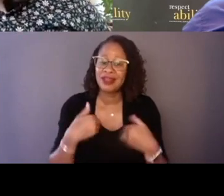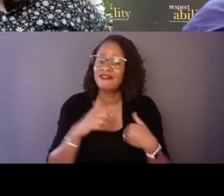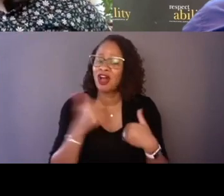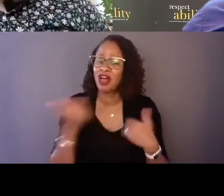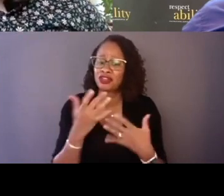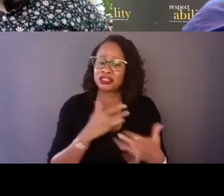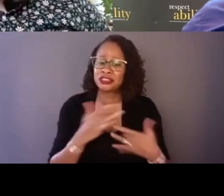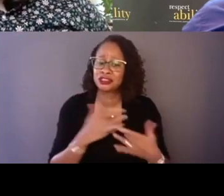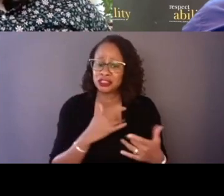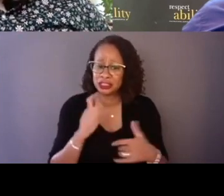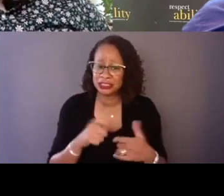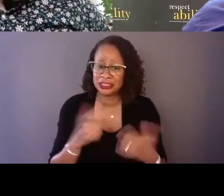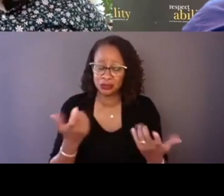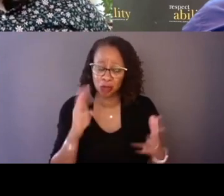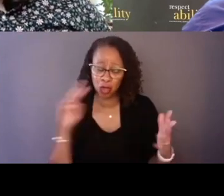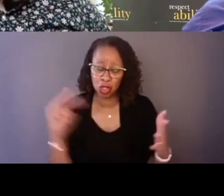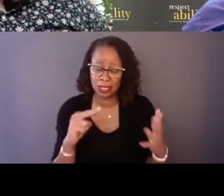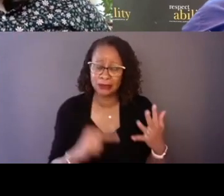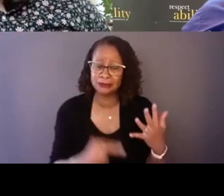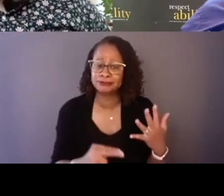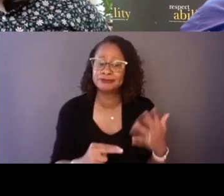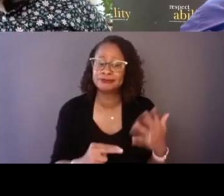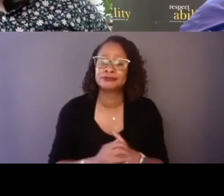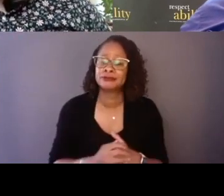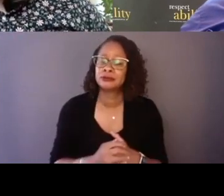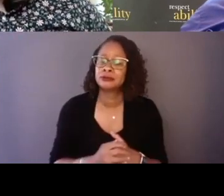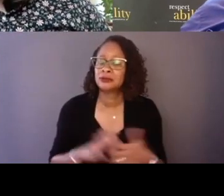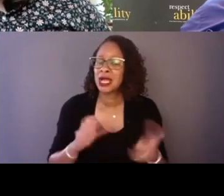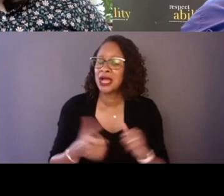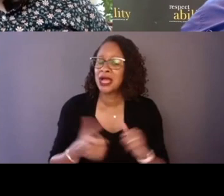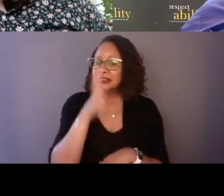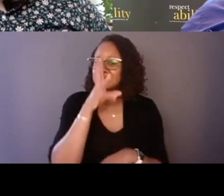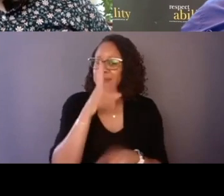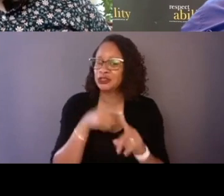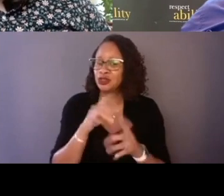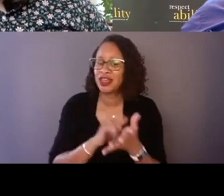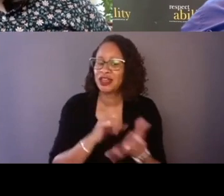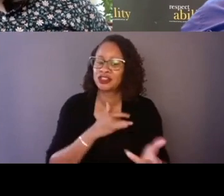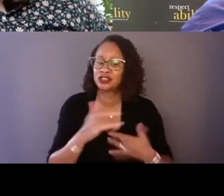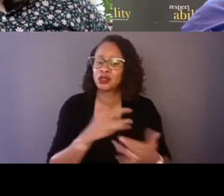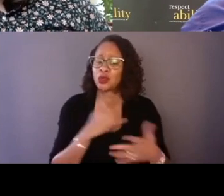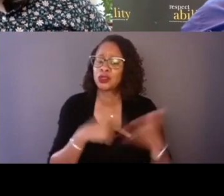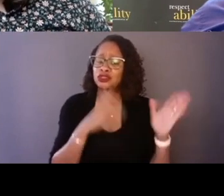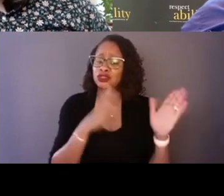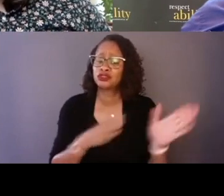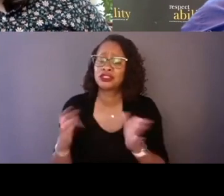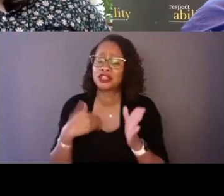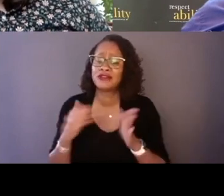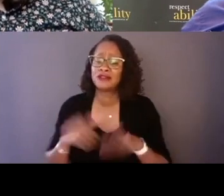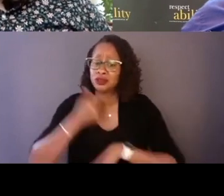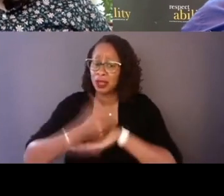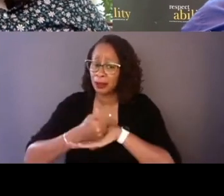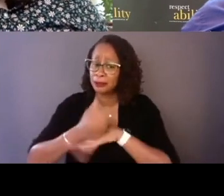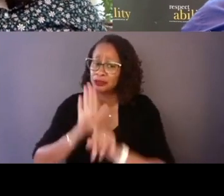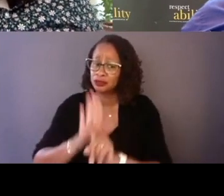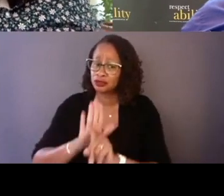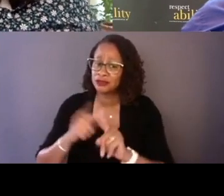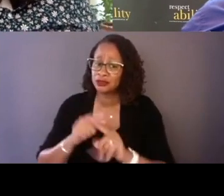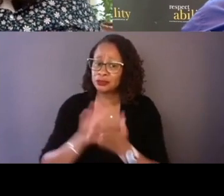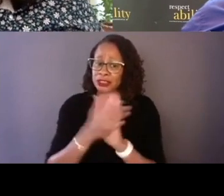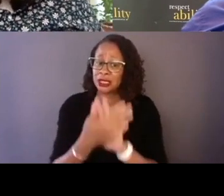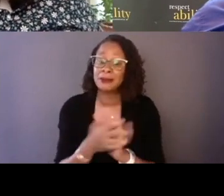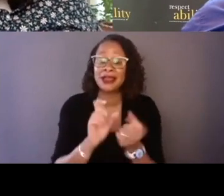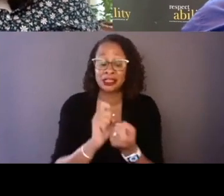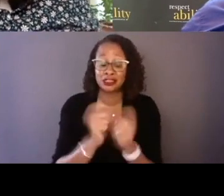that they need to keep in mind. How would you speak to that concern? What strategies have you employed to be a change